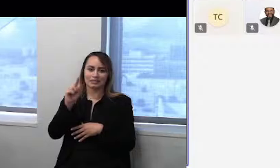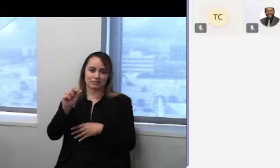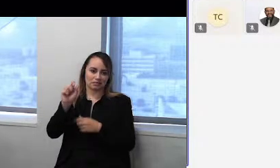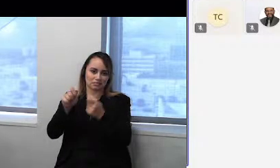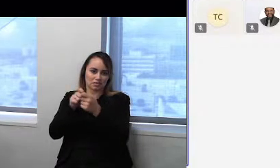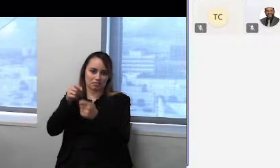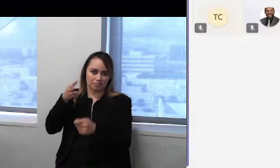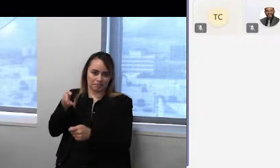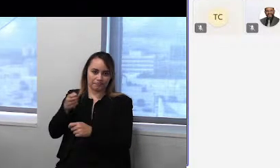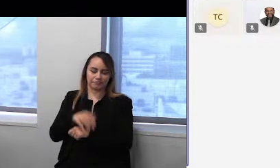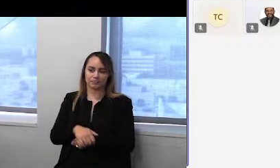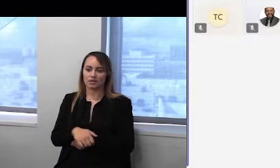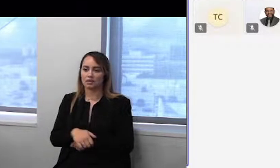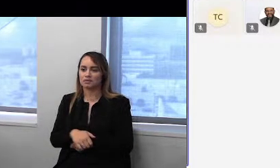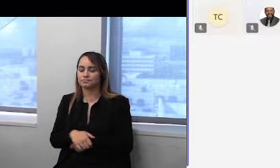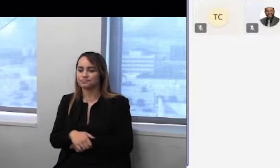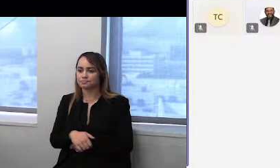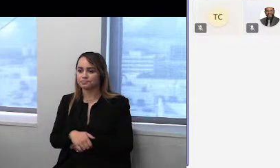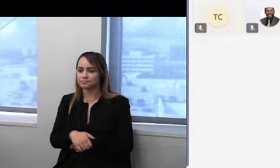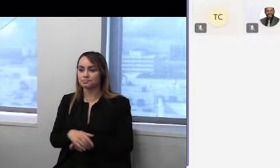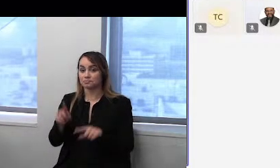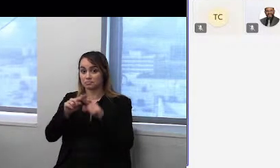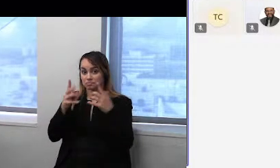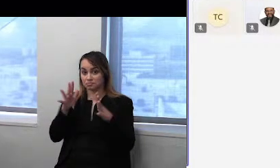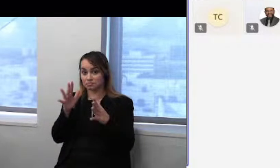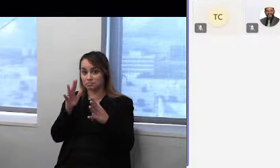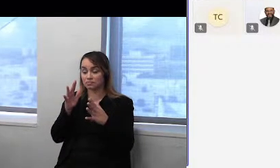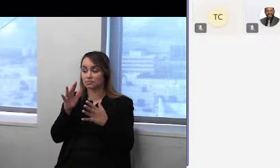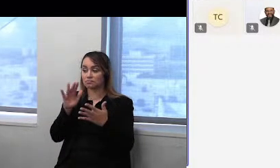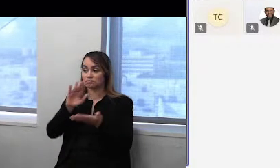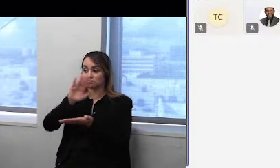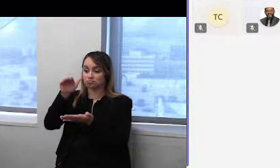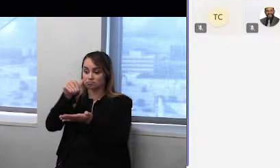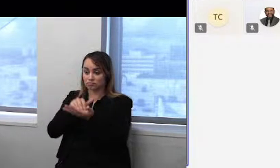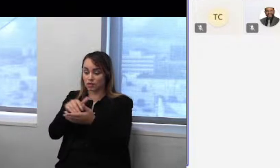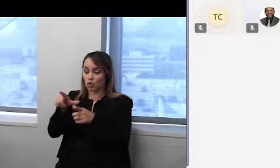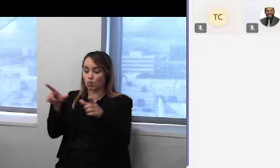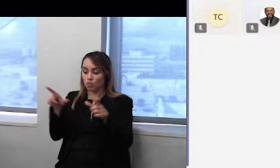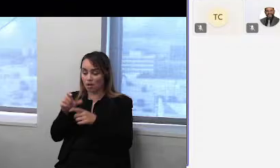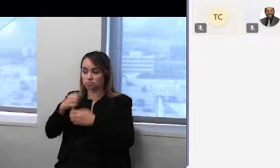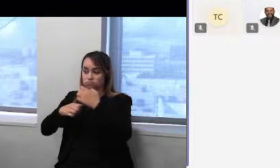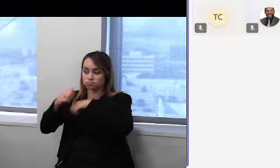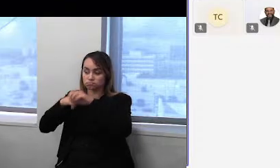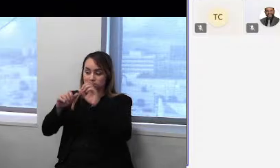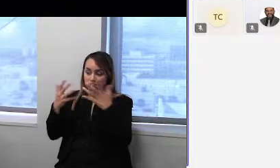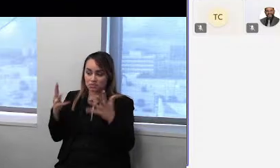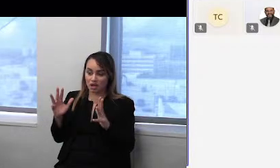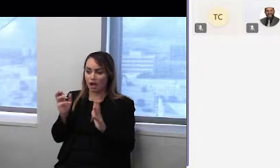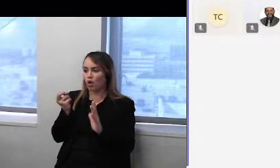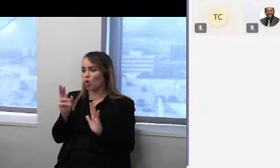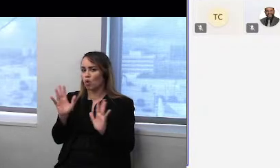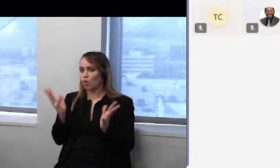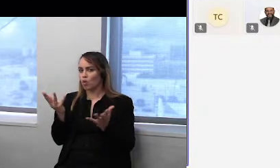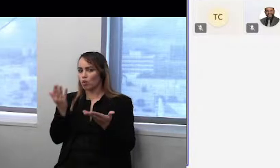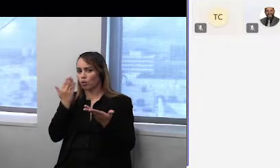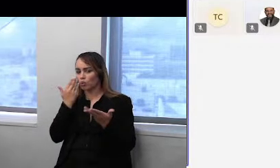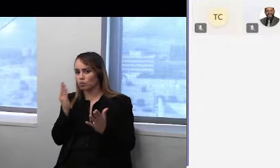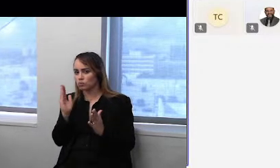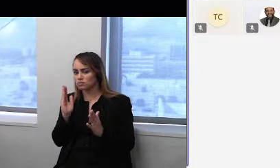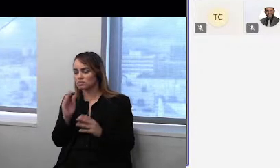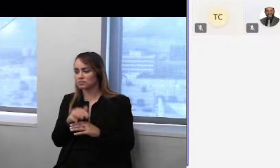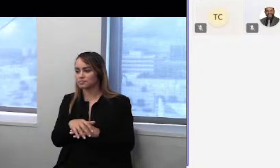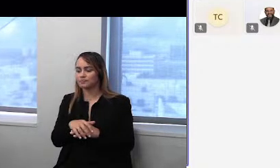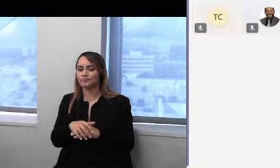has a site been determined, or that's still being evaluated in terms of where it's likely to get connected? No, it has been determined what is likely to be connected